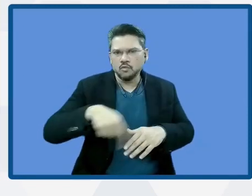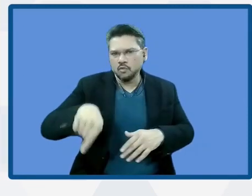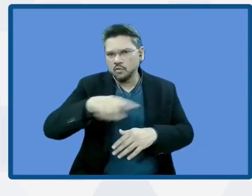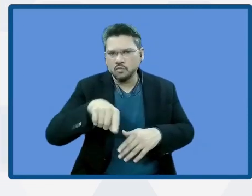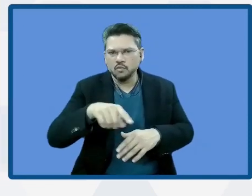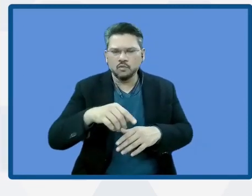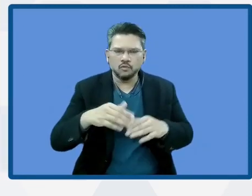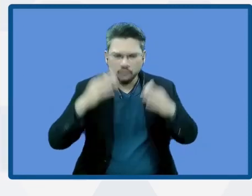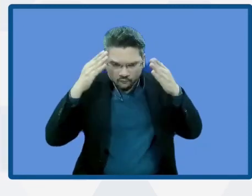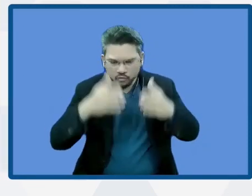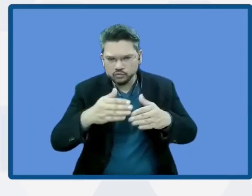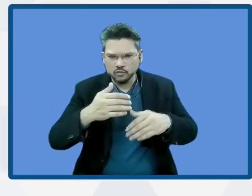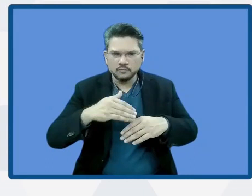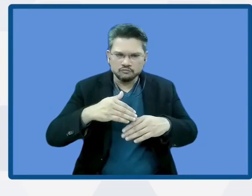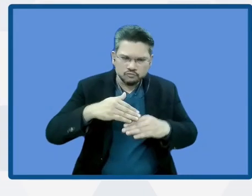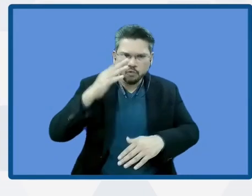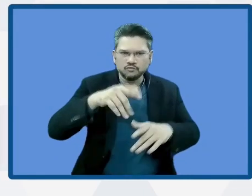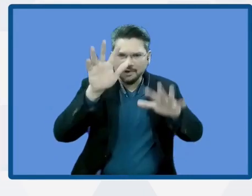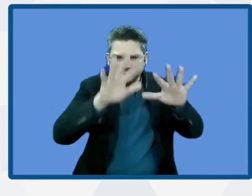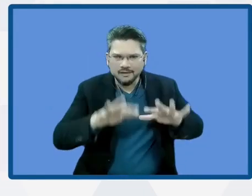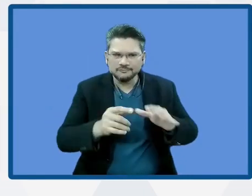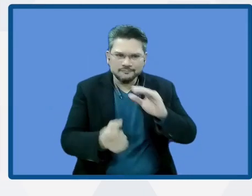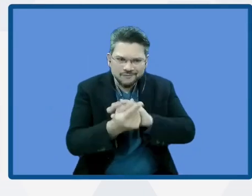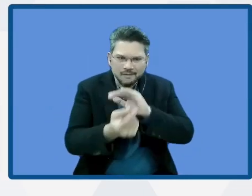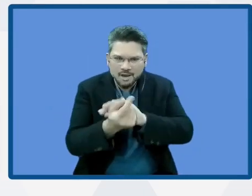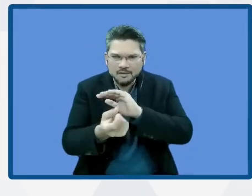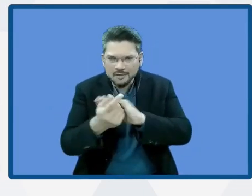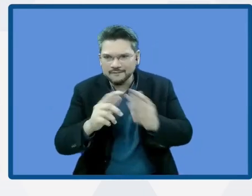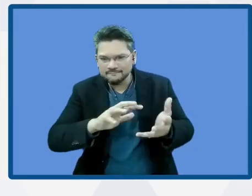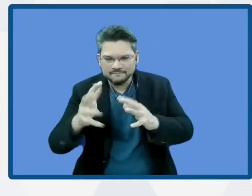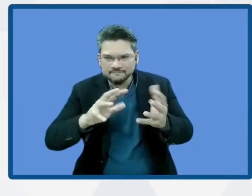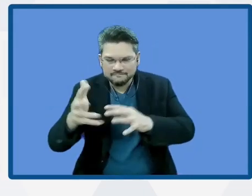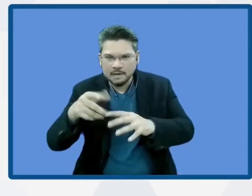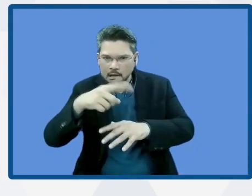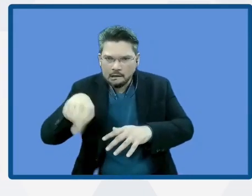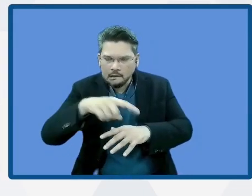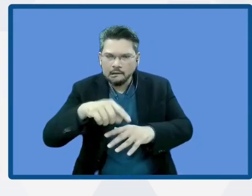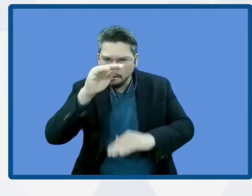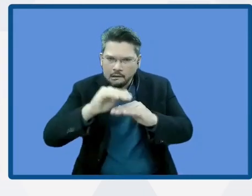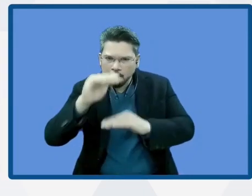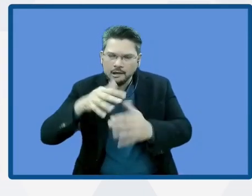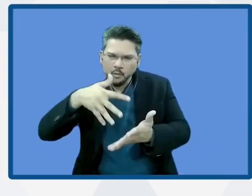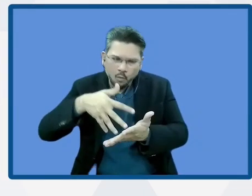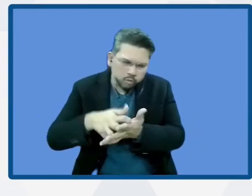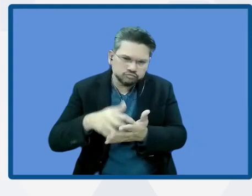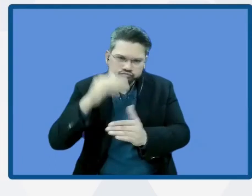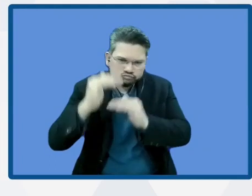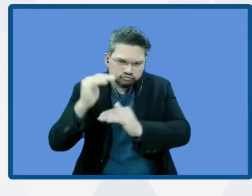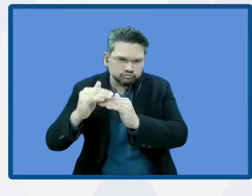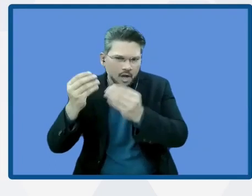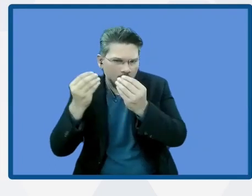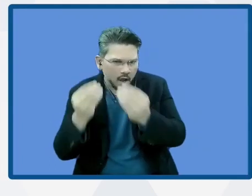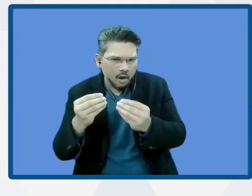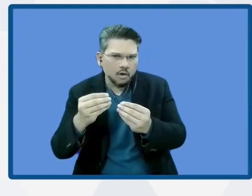climate-related events. Therefore, it is necessary to reduce vulnerability and the exposure to these type